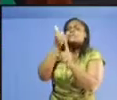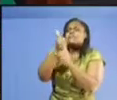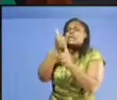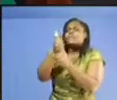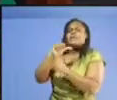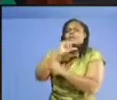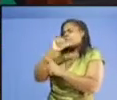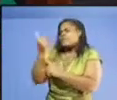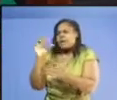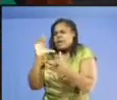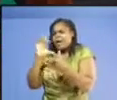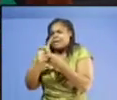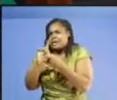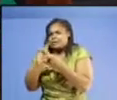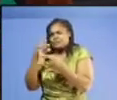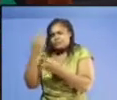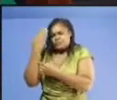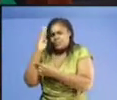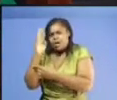own connection.